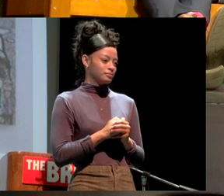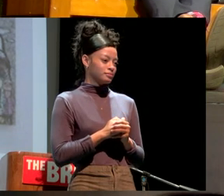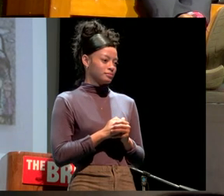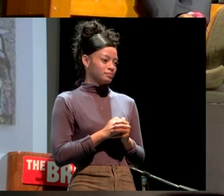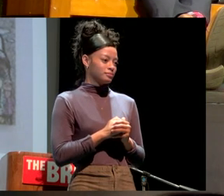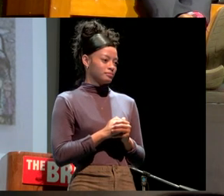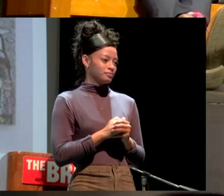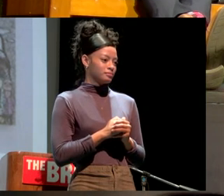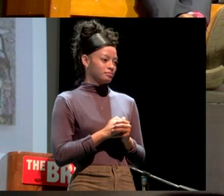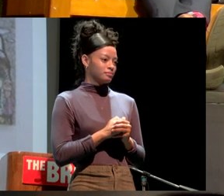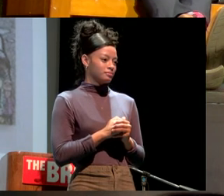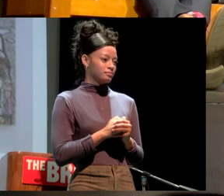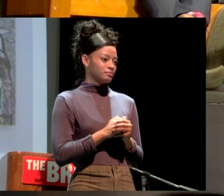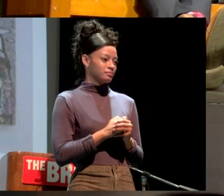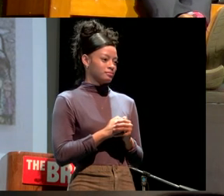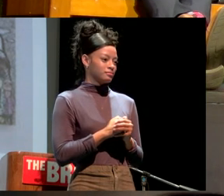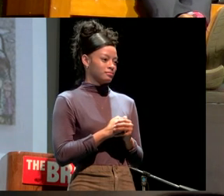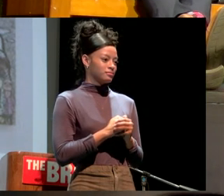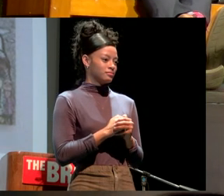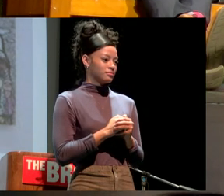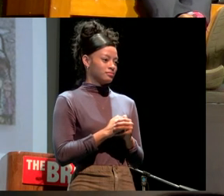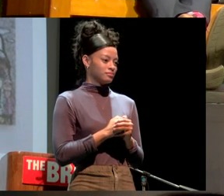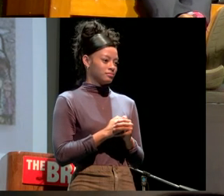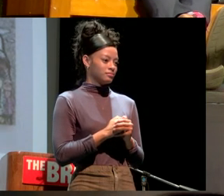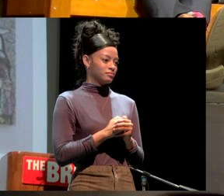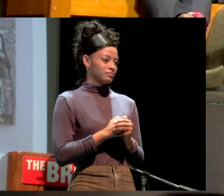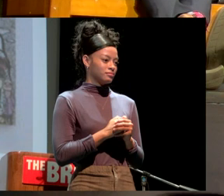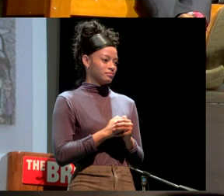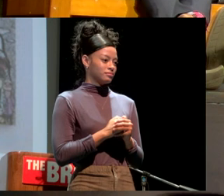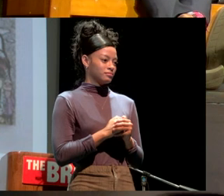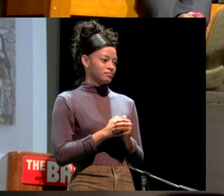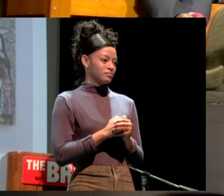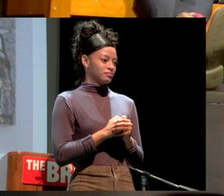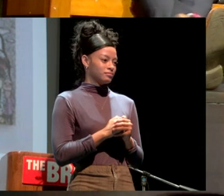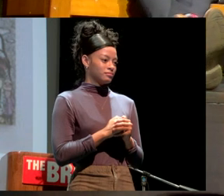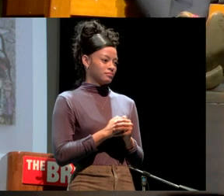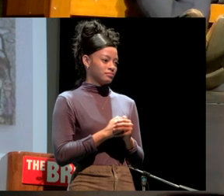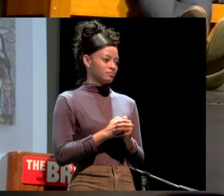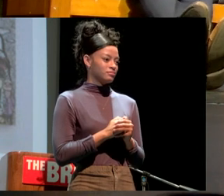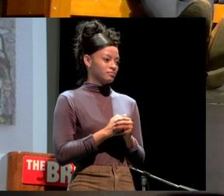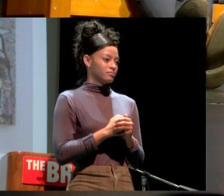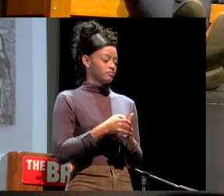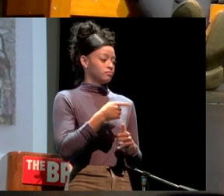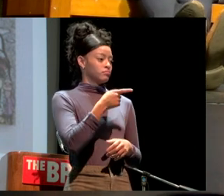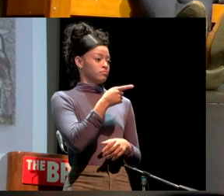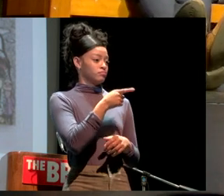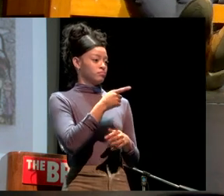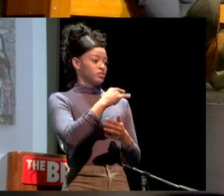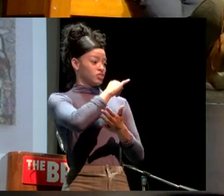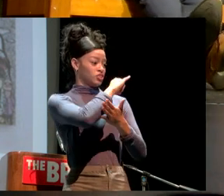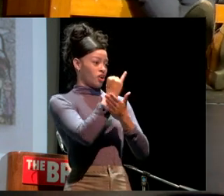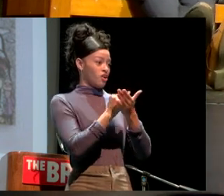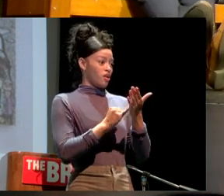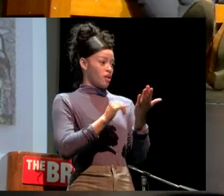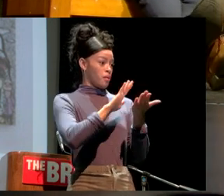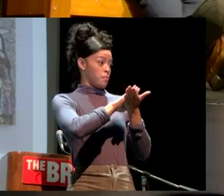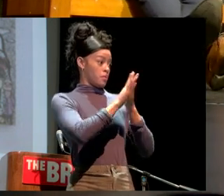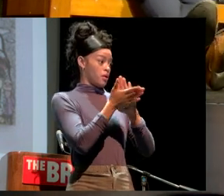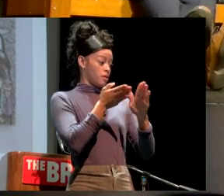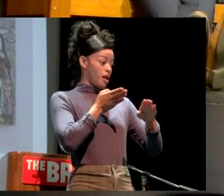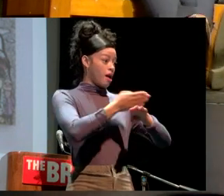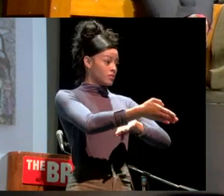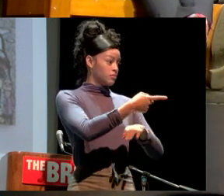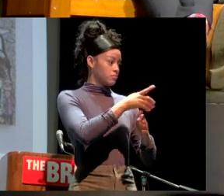change since you became a father? Are you more influenced by your children? And how has